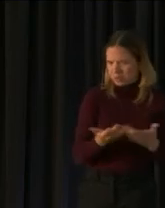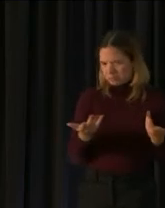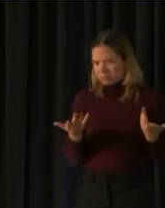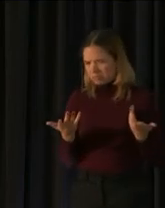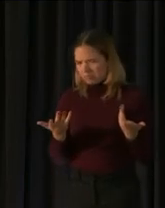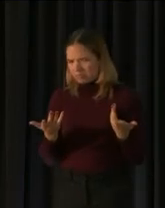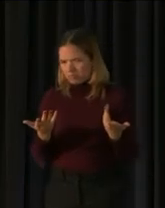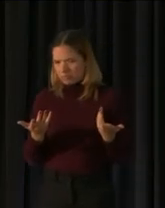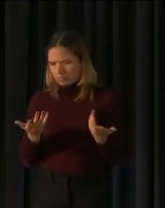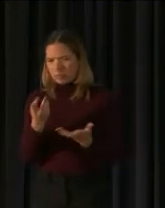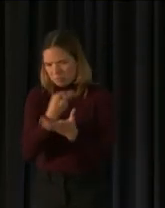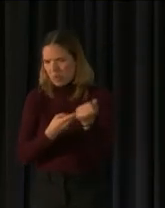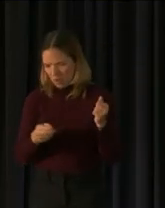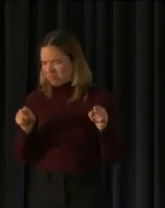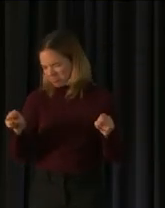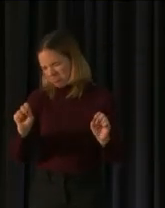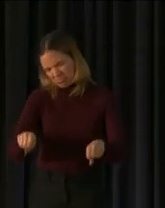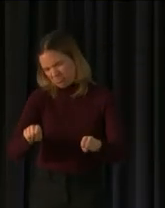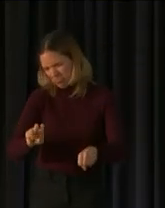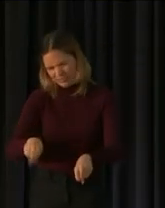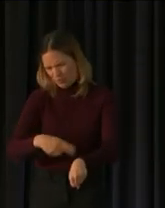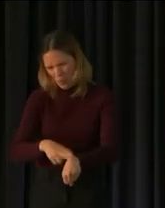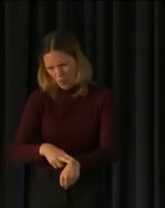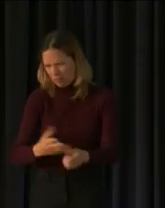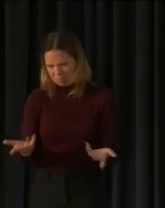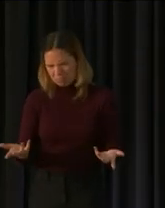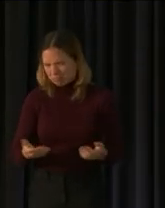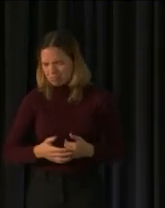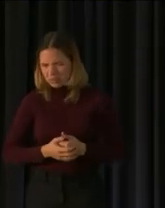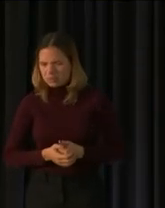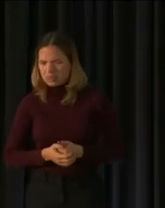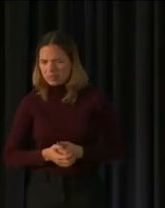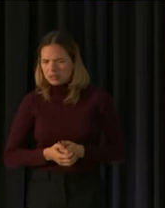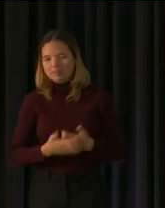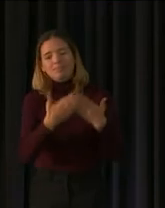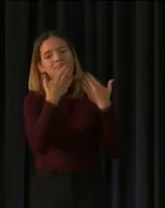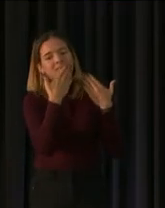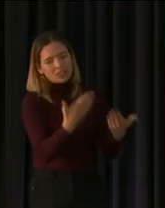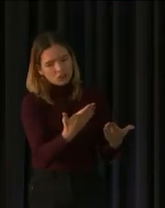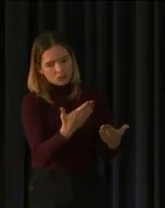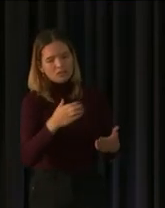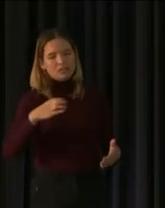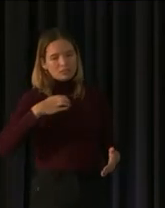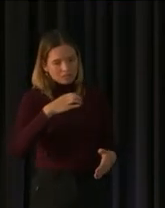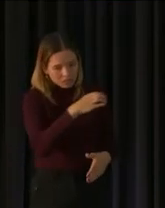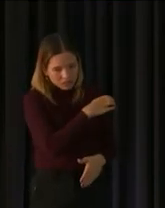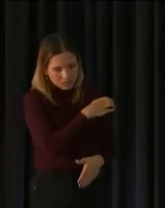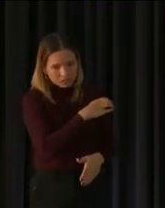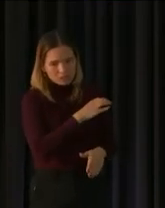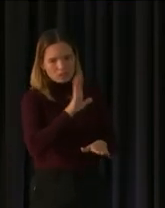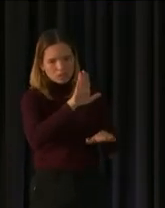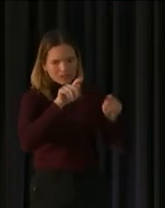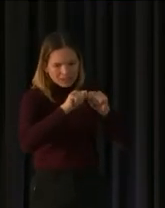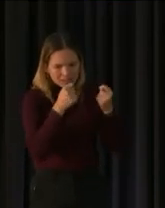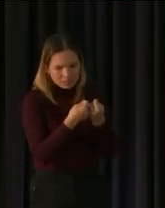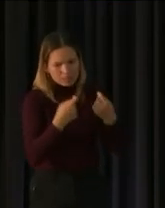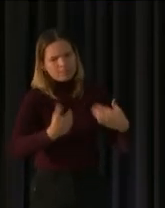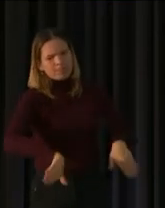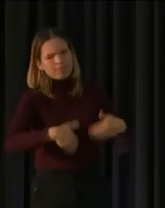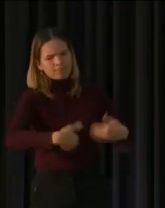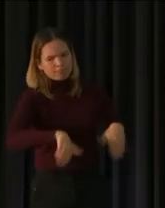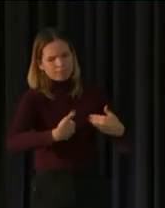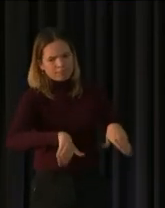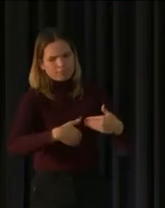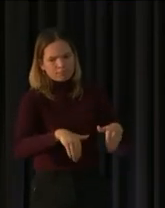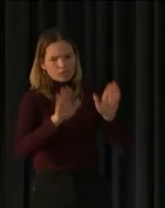COVID-19. Thank you, Chancellor. And actually, Chancellor, it looks like you and your team have done an amazing job giving